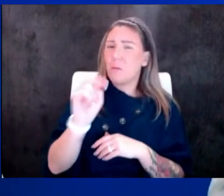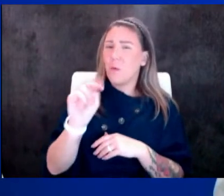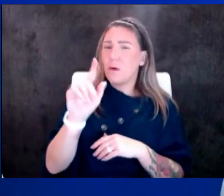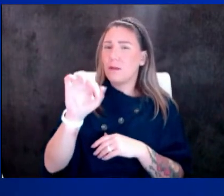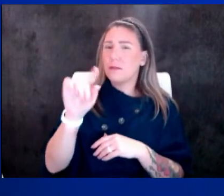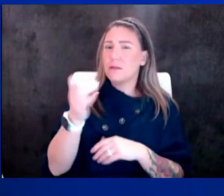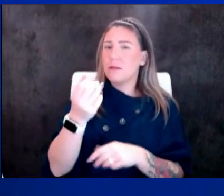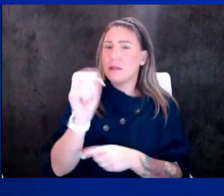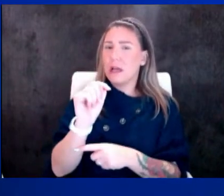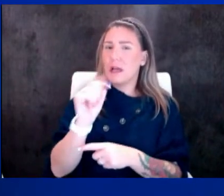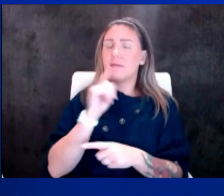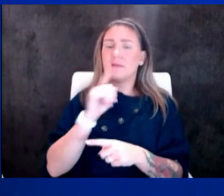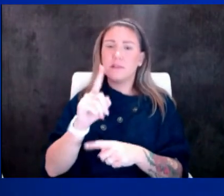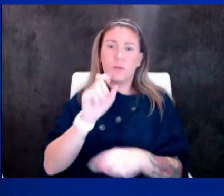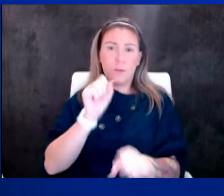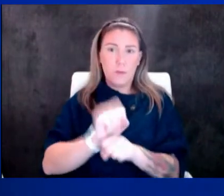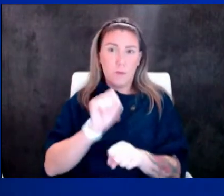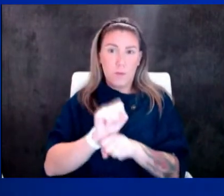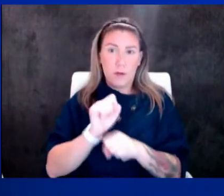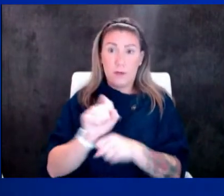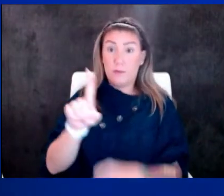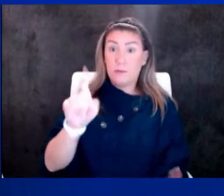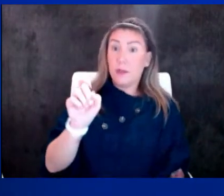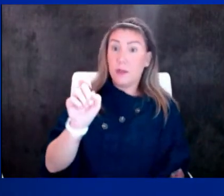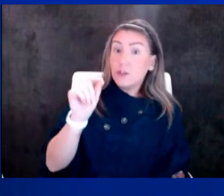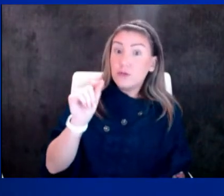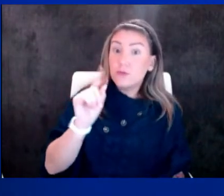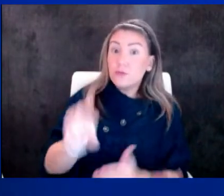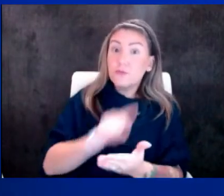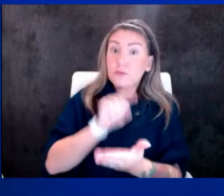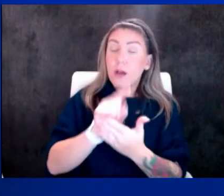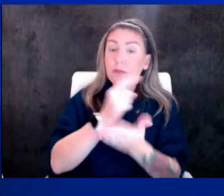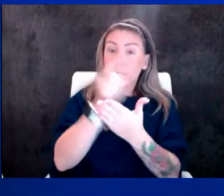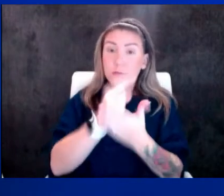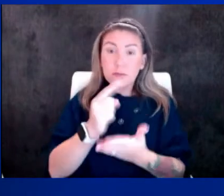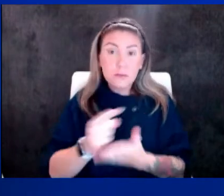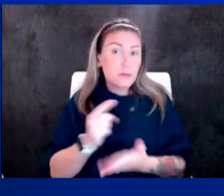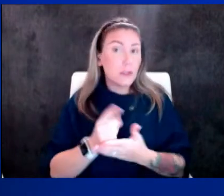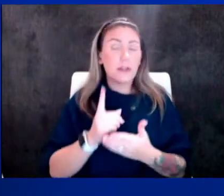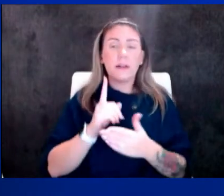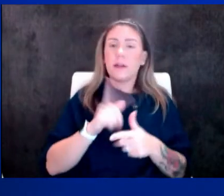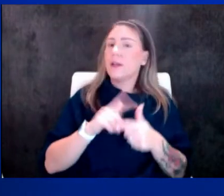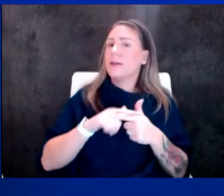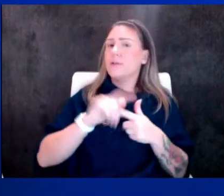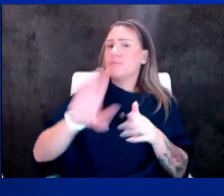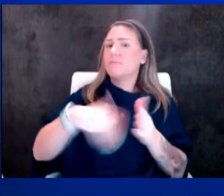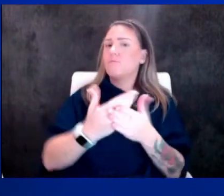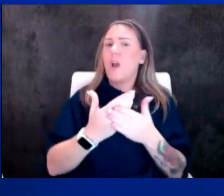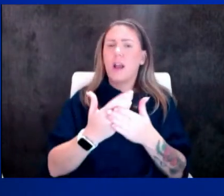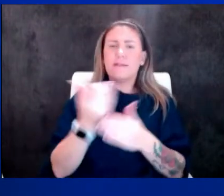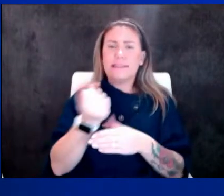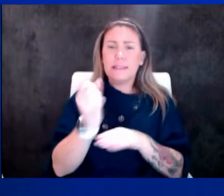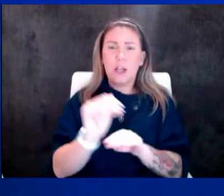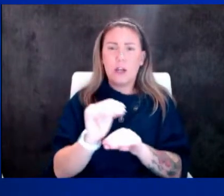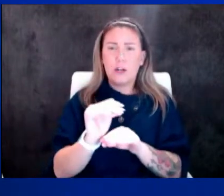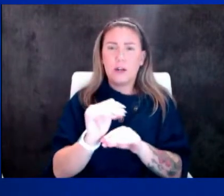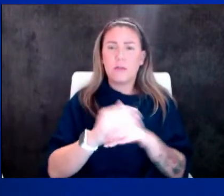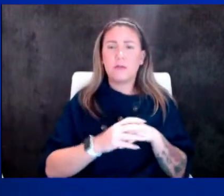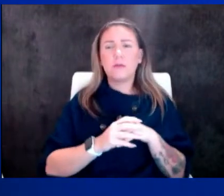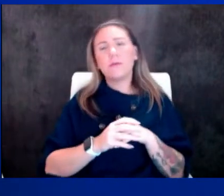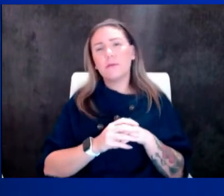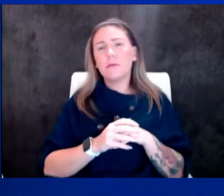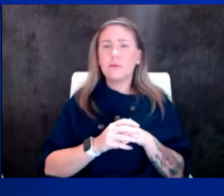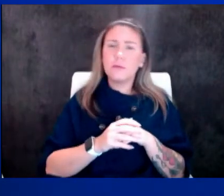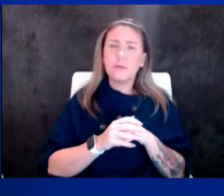hour restrictions, and so 120 hours was pretty common. Then you would moonlight on top of that. So I come in on a Saturday night, and moonlit from worked from